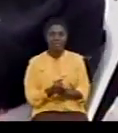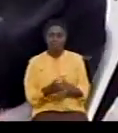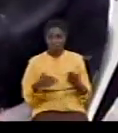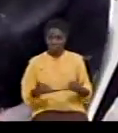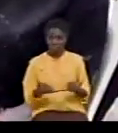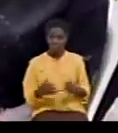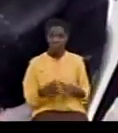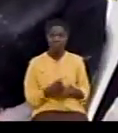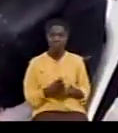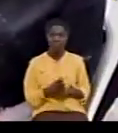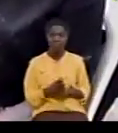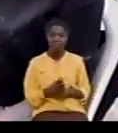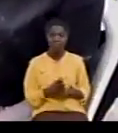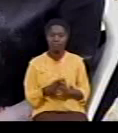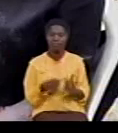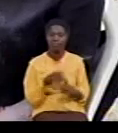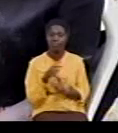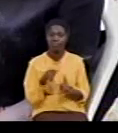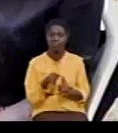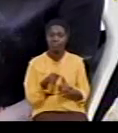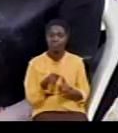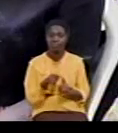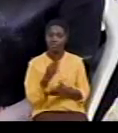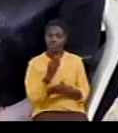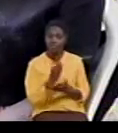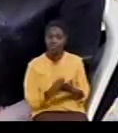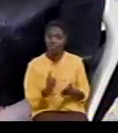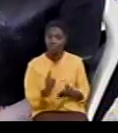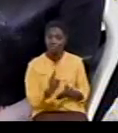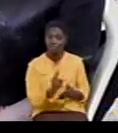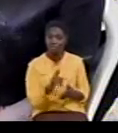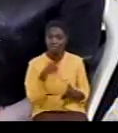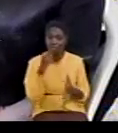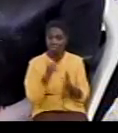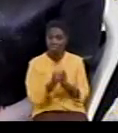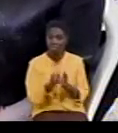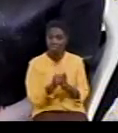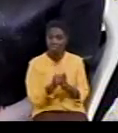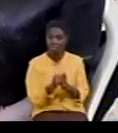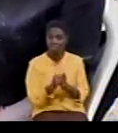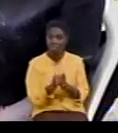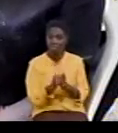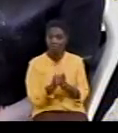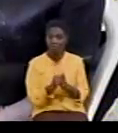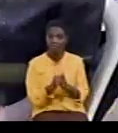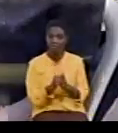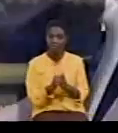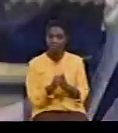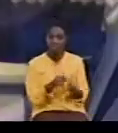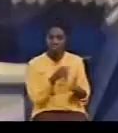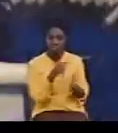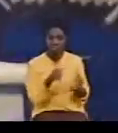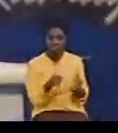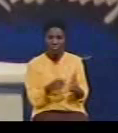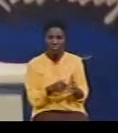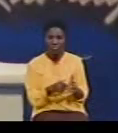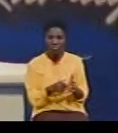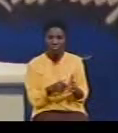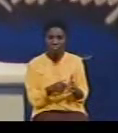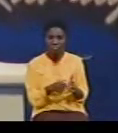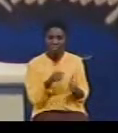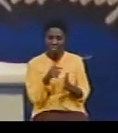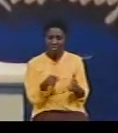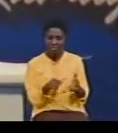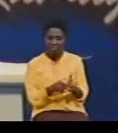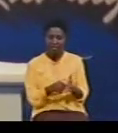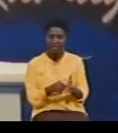Now, when somebody says that this restaurant is very